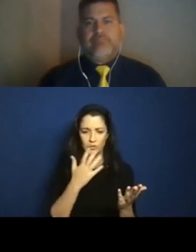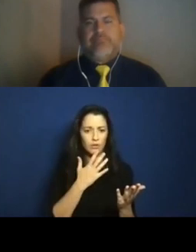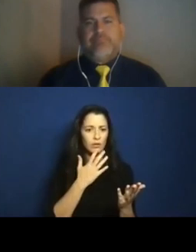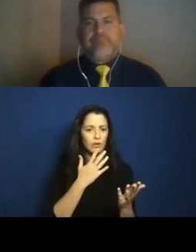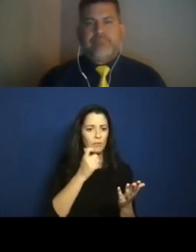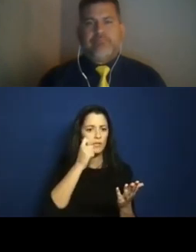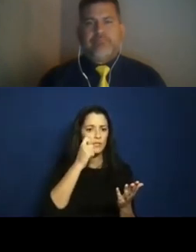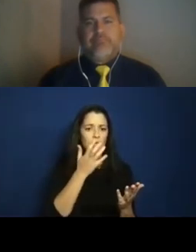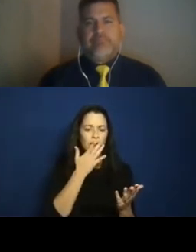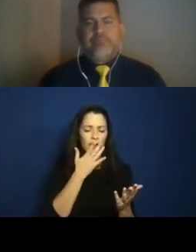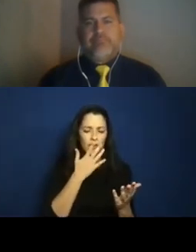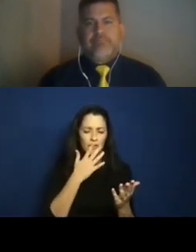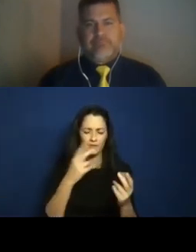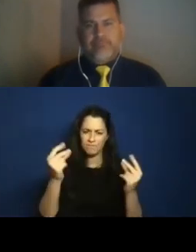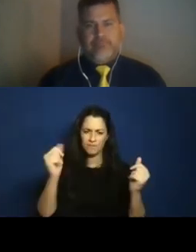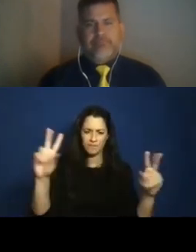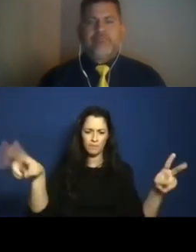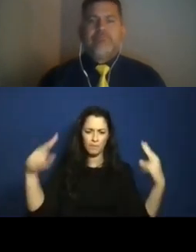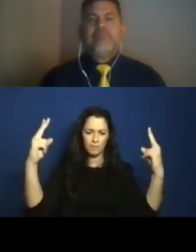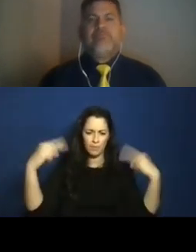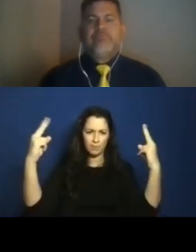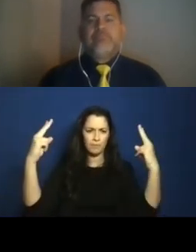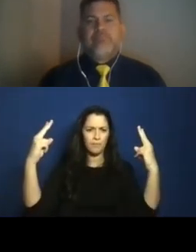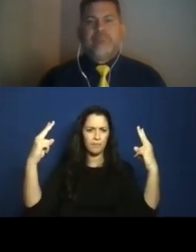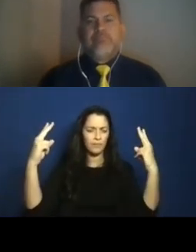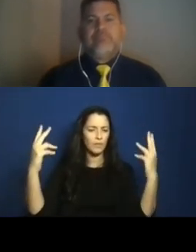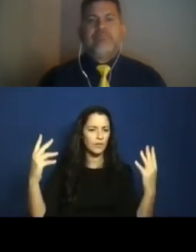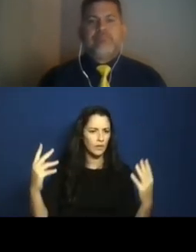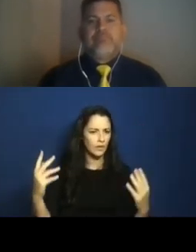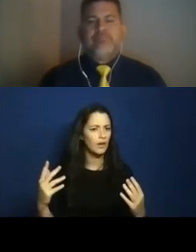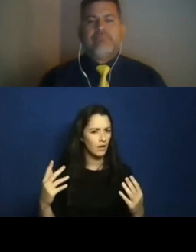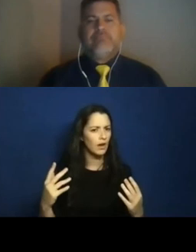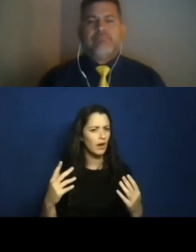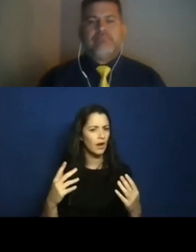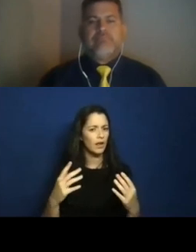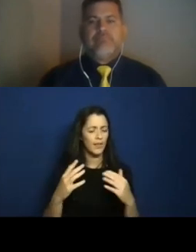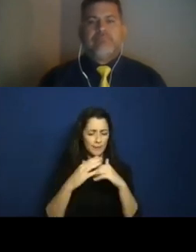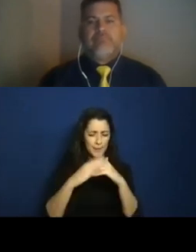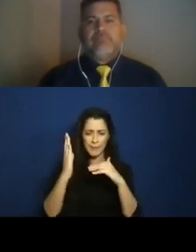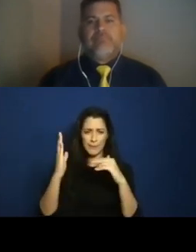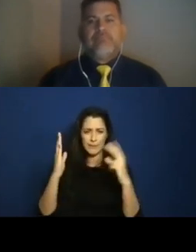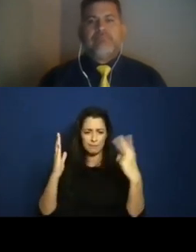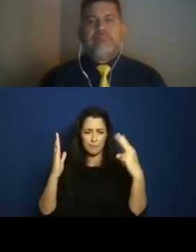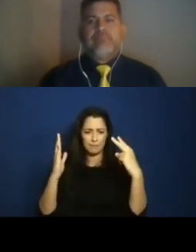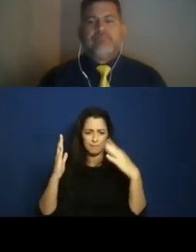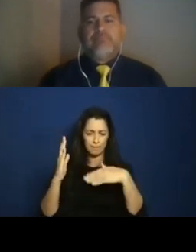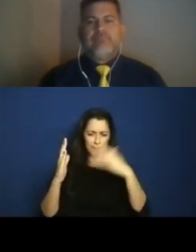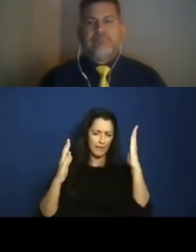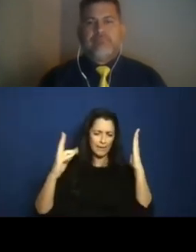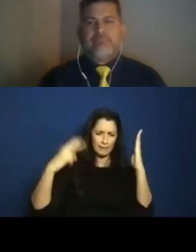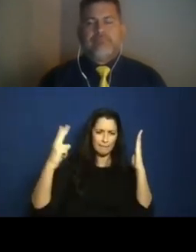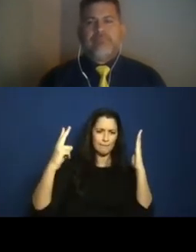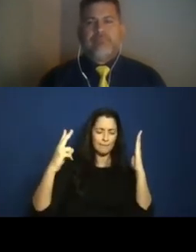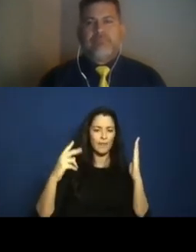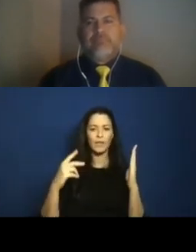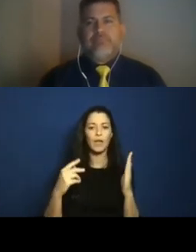are opinions and ideas that people form about you, that along with other than the other regular challenges that all